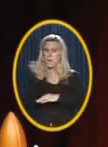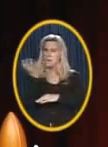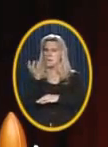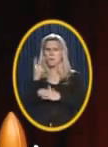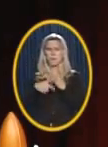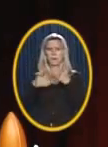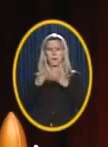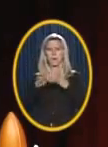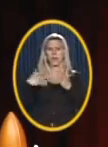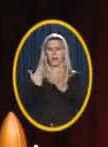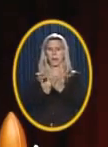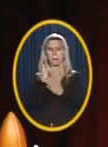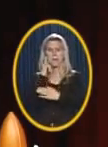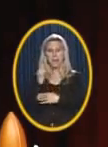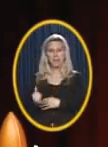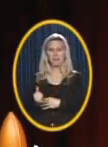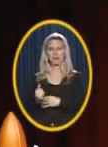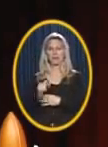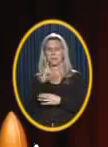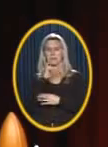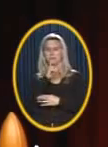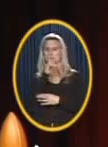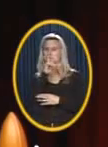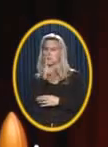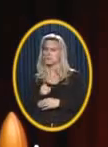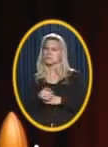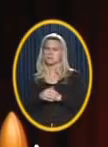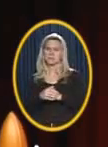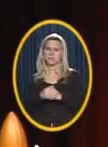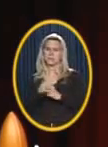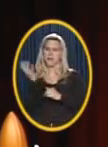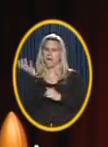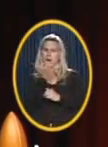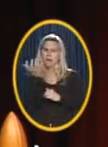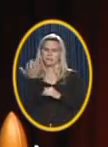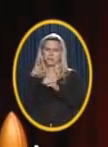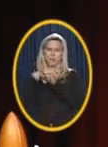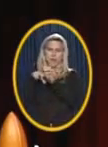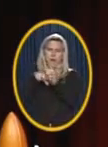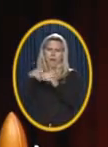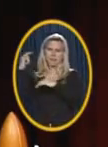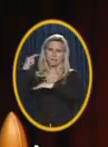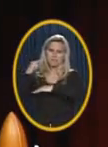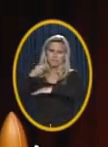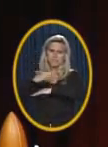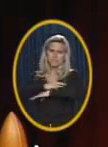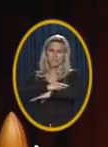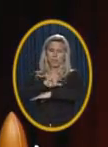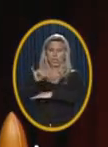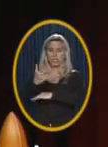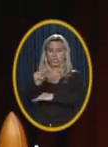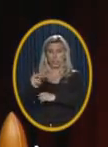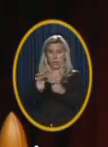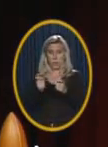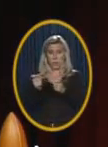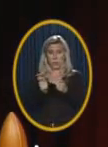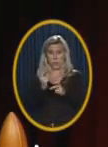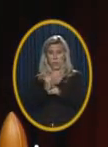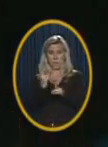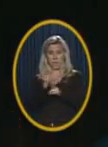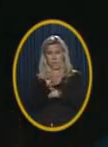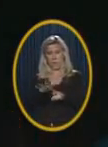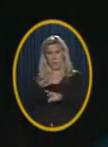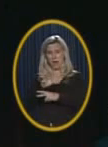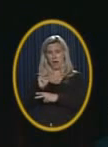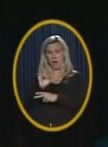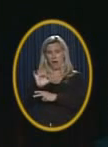California, because it was an extremely awesome ride coming in. John took control of the vehicle around Mach